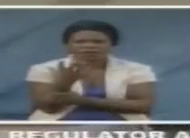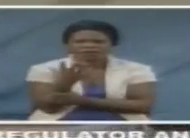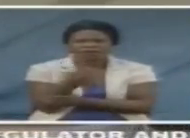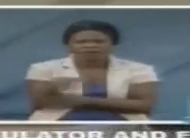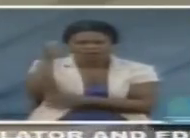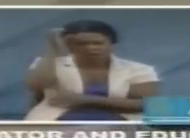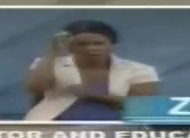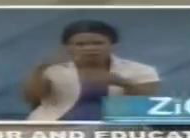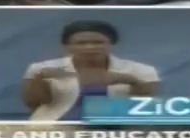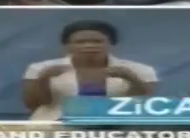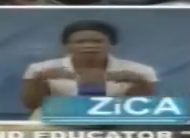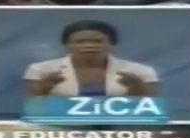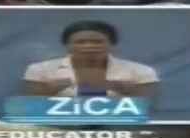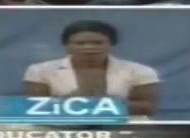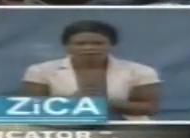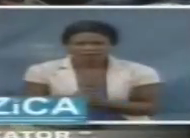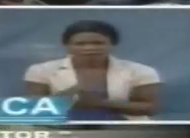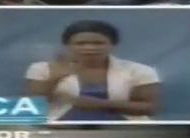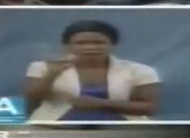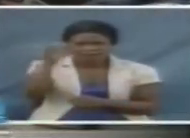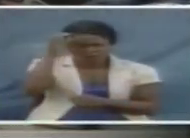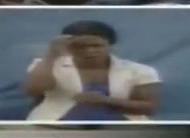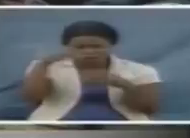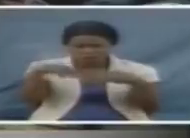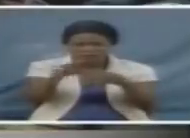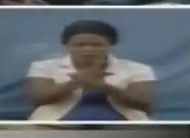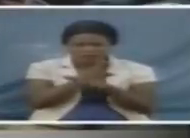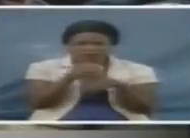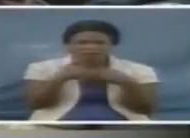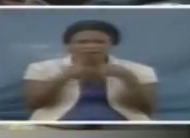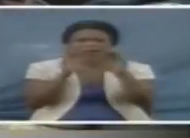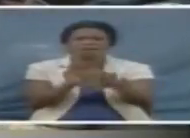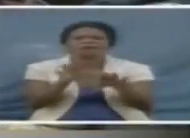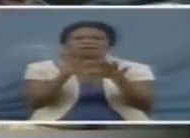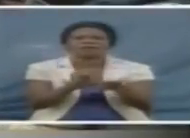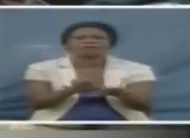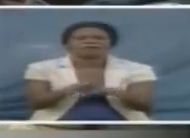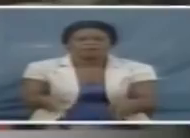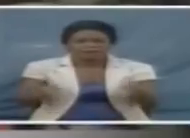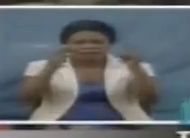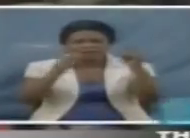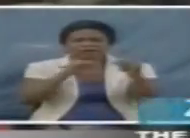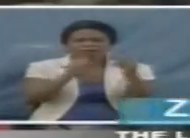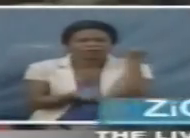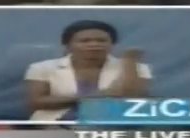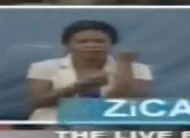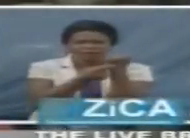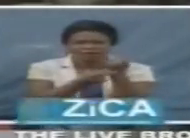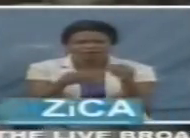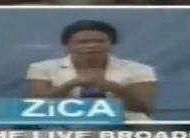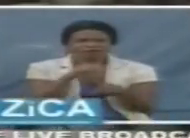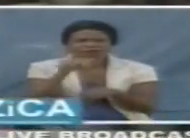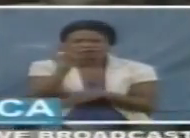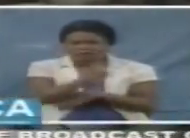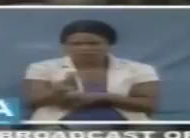creation, and economic growth. Capital markets. Sir, capital markets in Zambia have